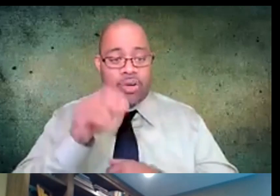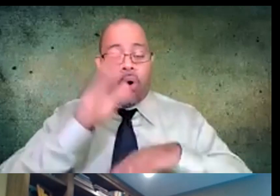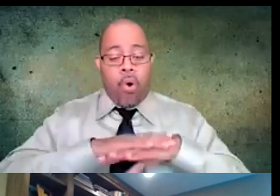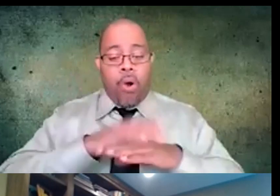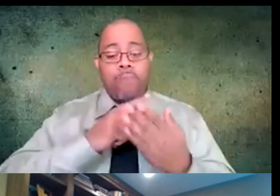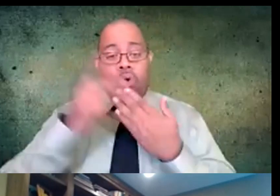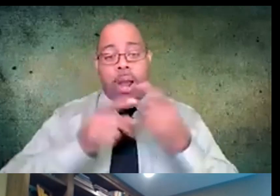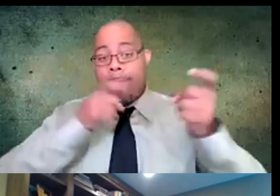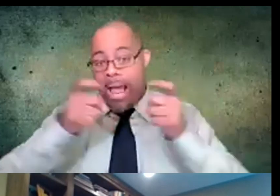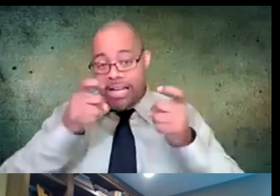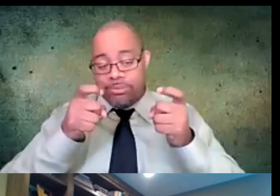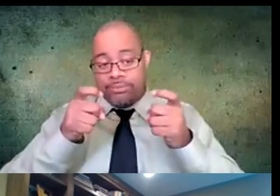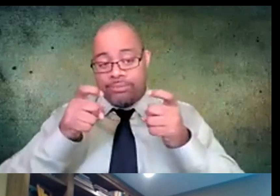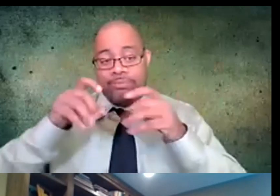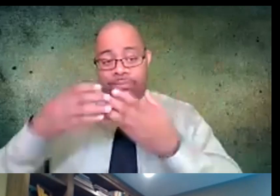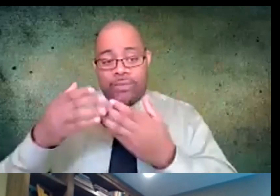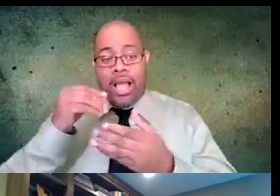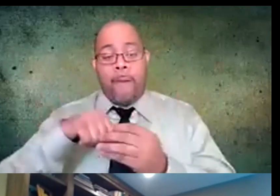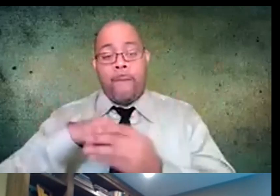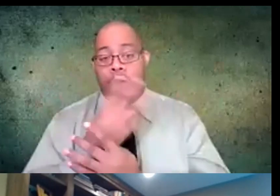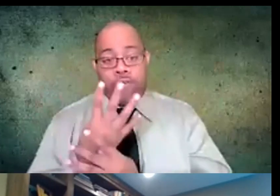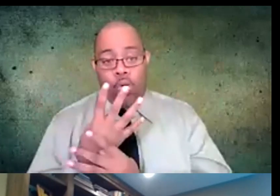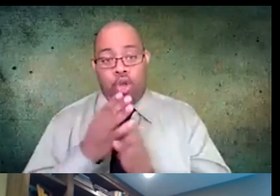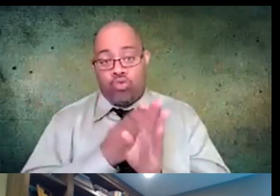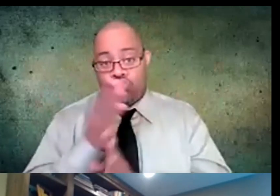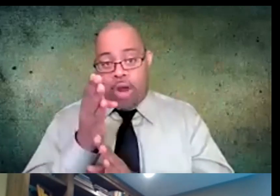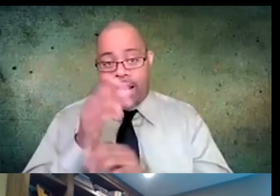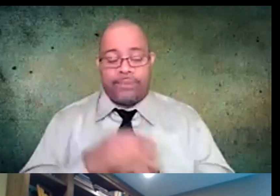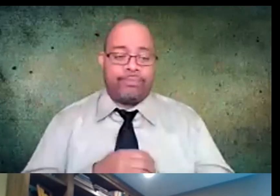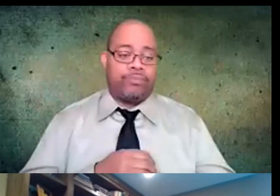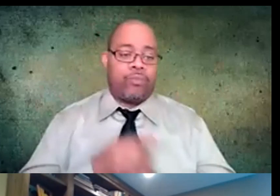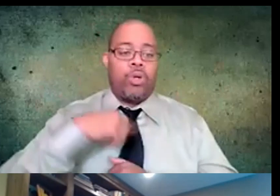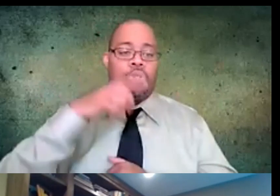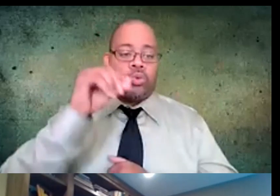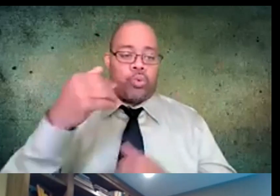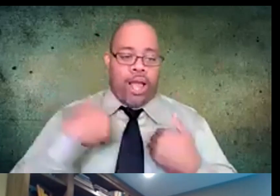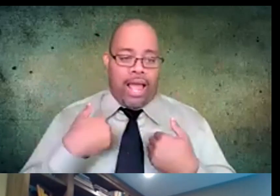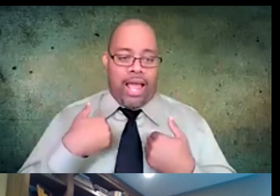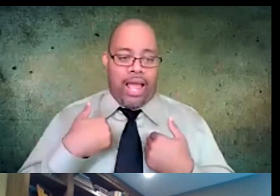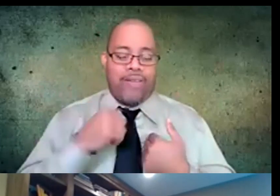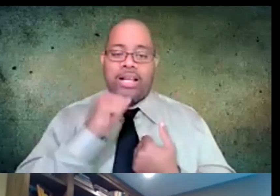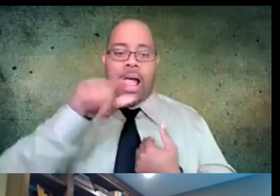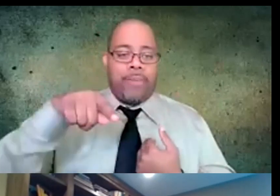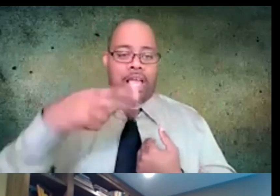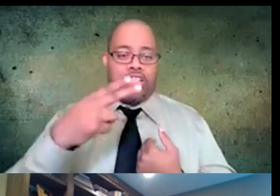program management and portfolio track, we do have